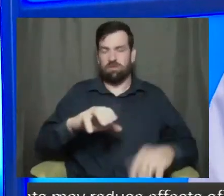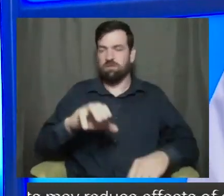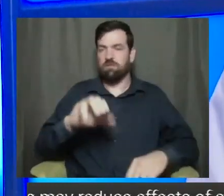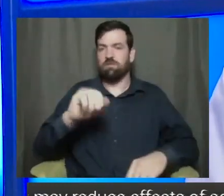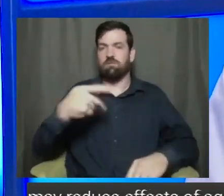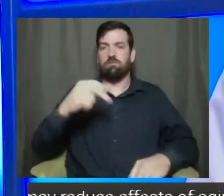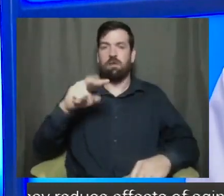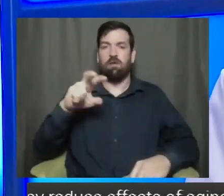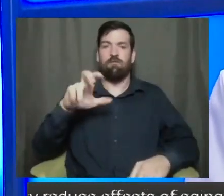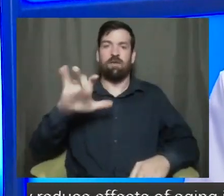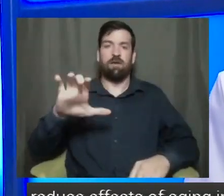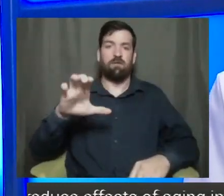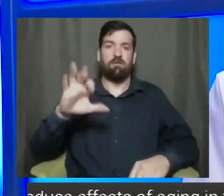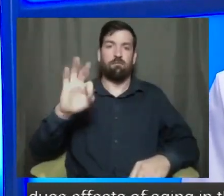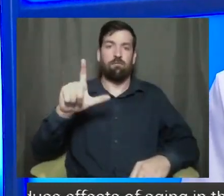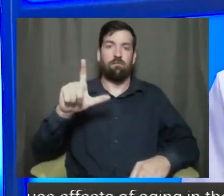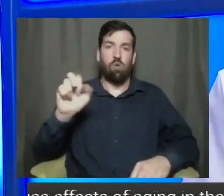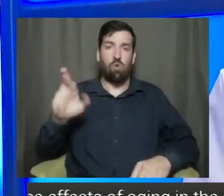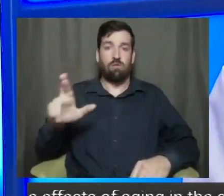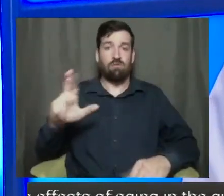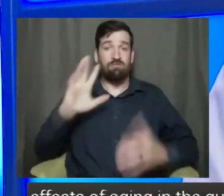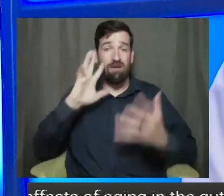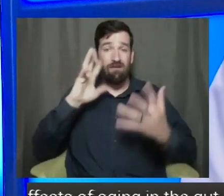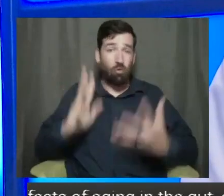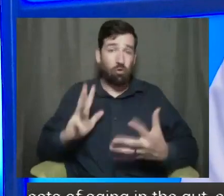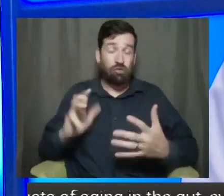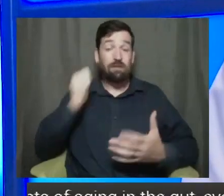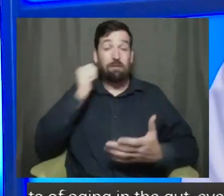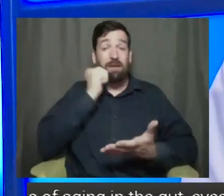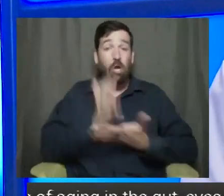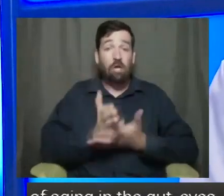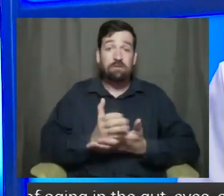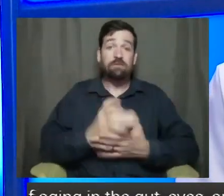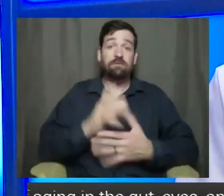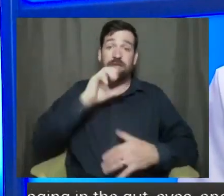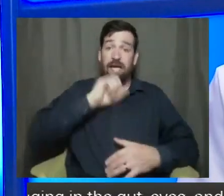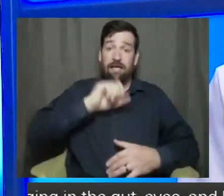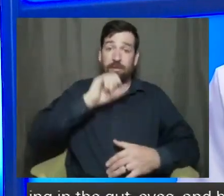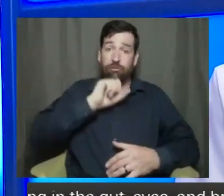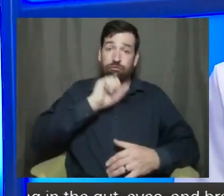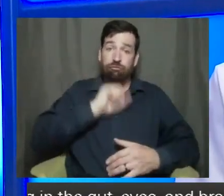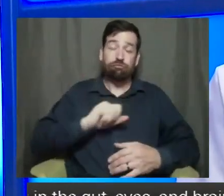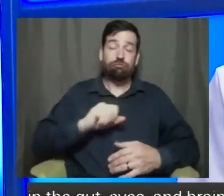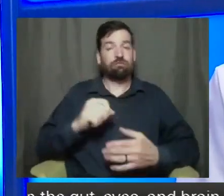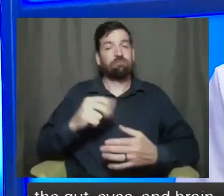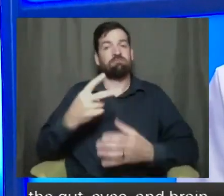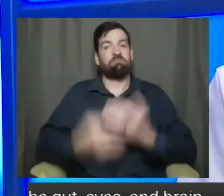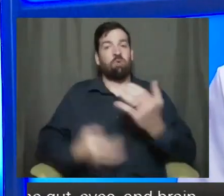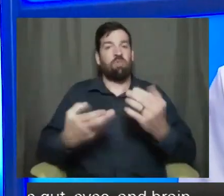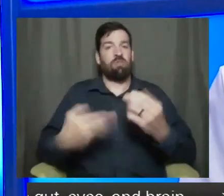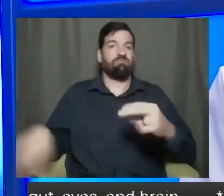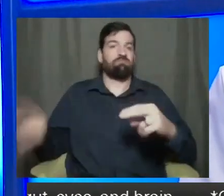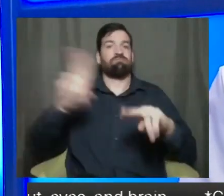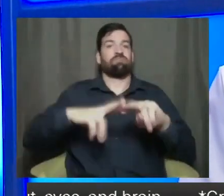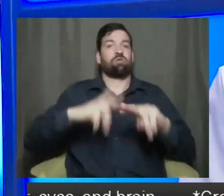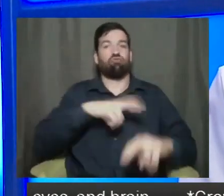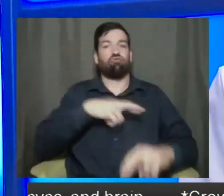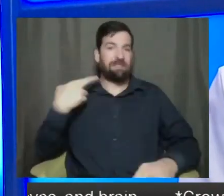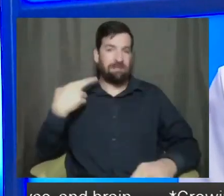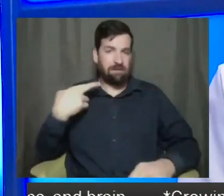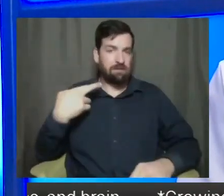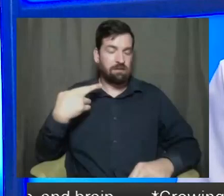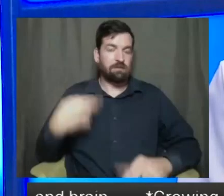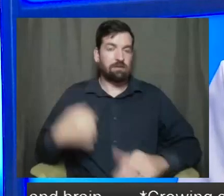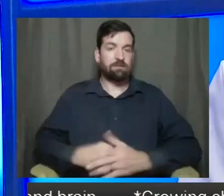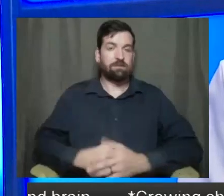Age, unfortunately, menopause, as we were just talking, both of those increase the risk of the development of a pelvic floor disorder